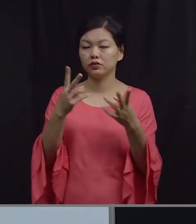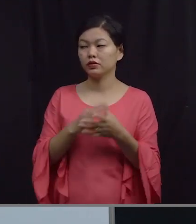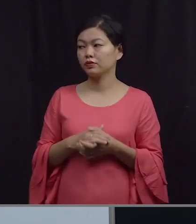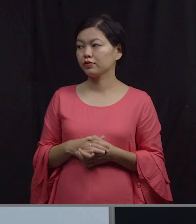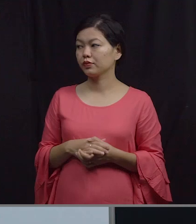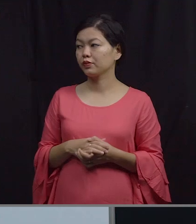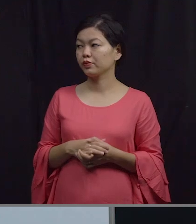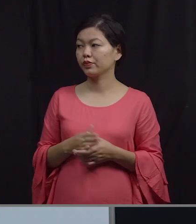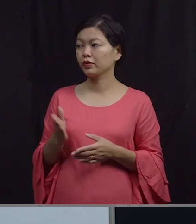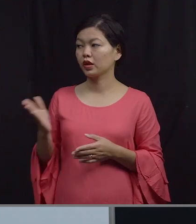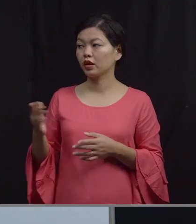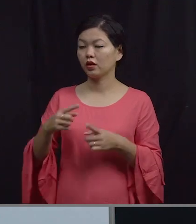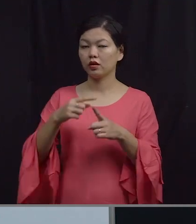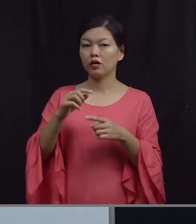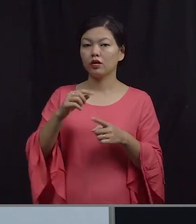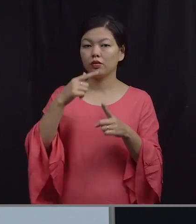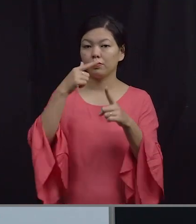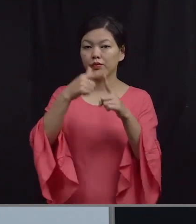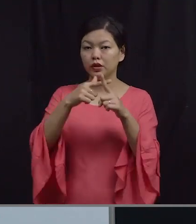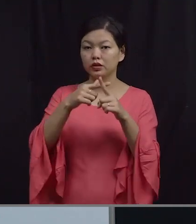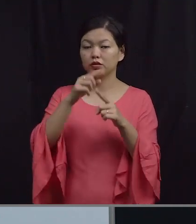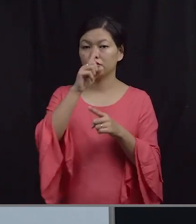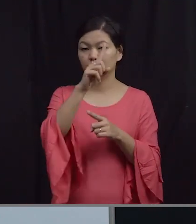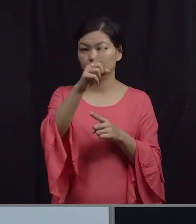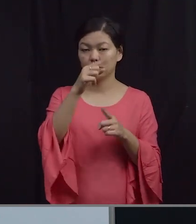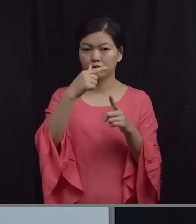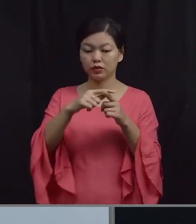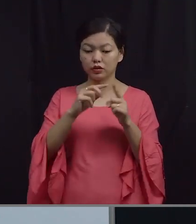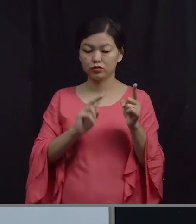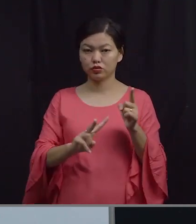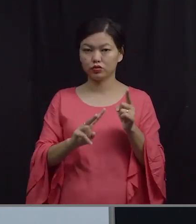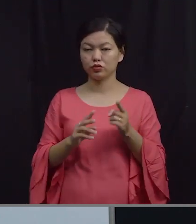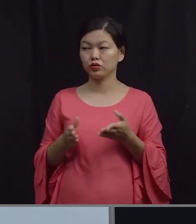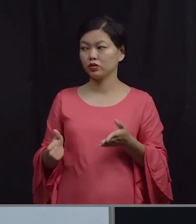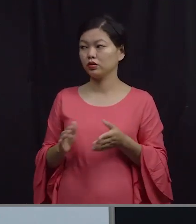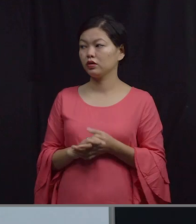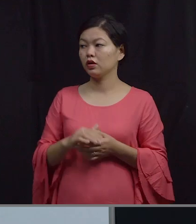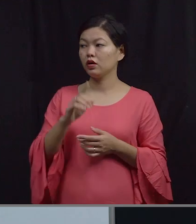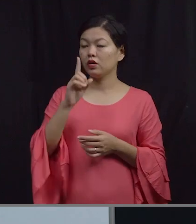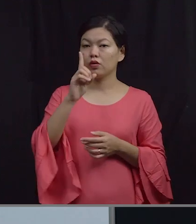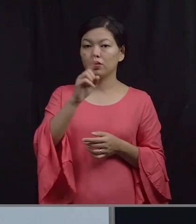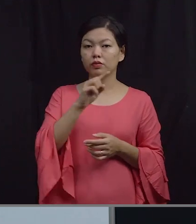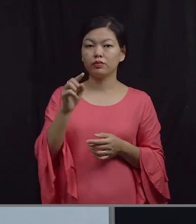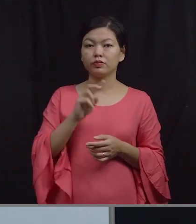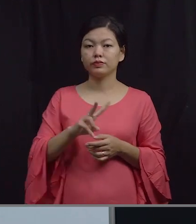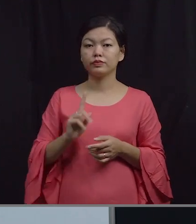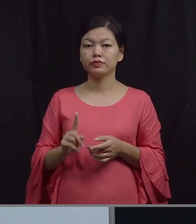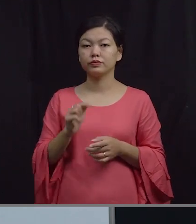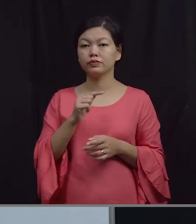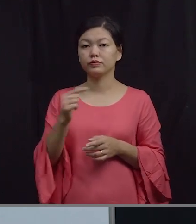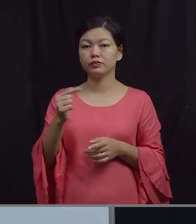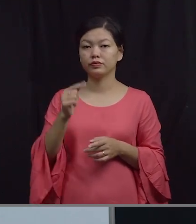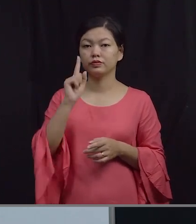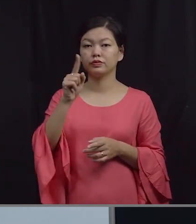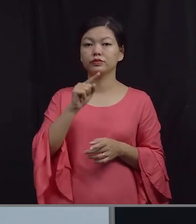adding, so I'm writing in short, adding equation 1 and equation 2. So I can write 1 by V1 minus